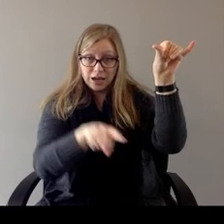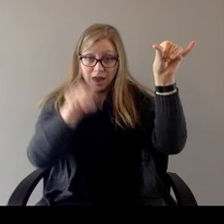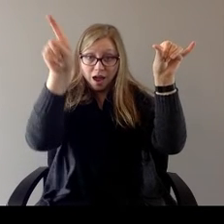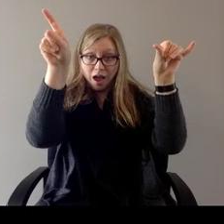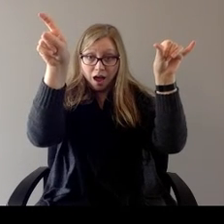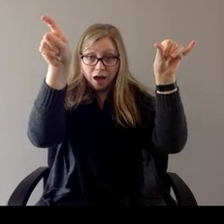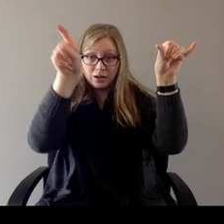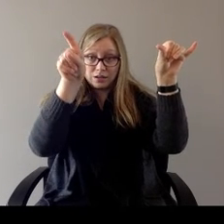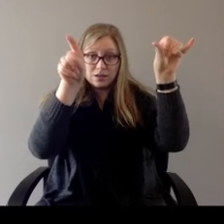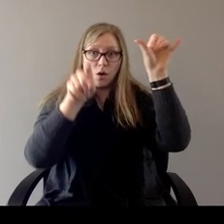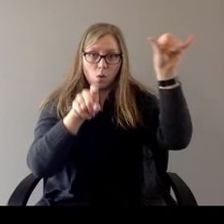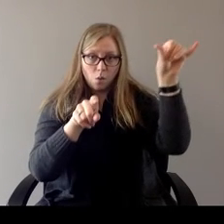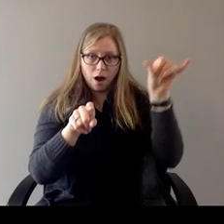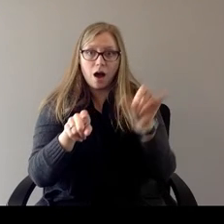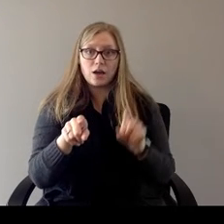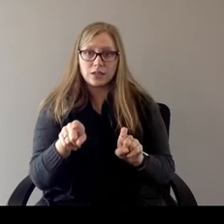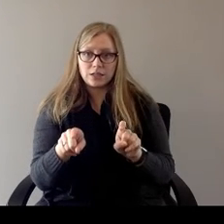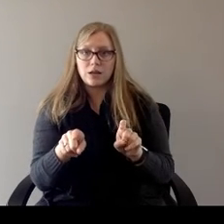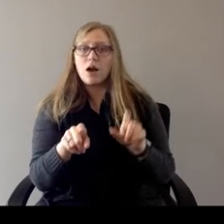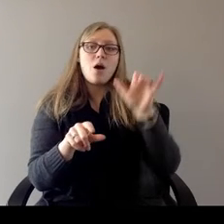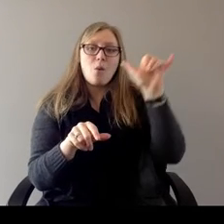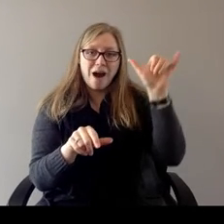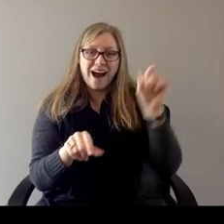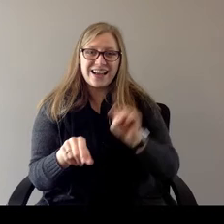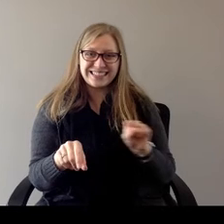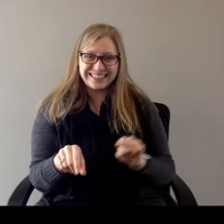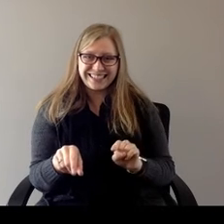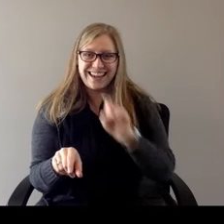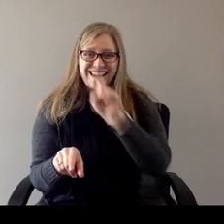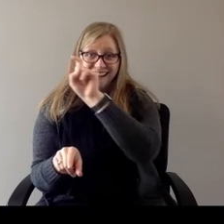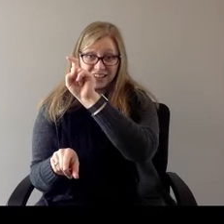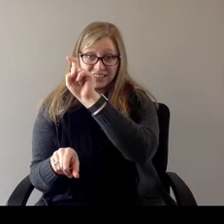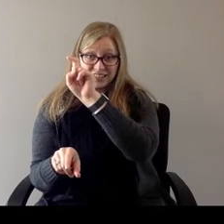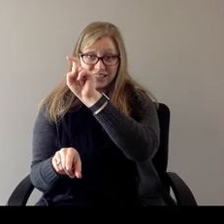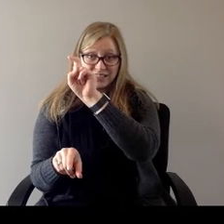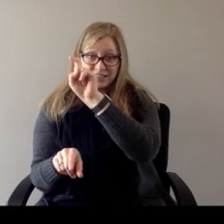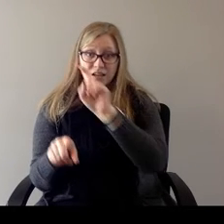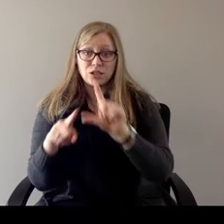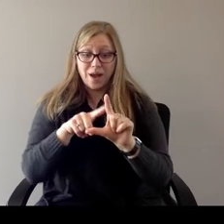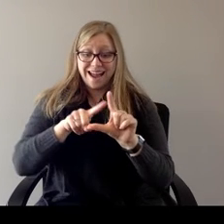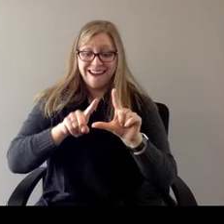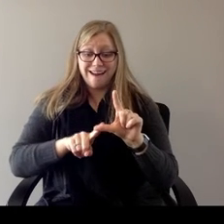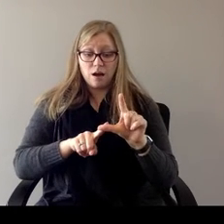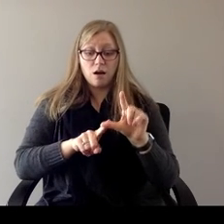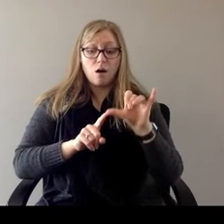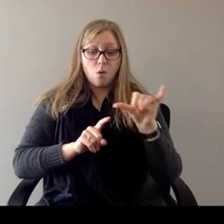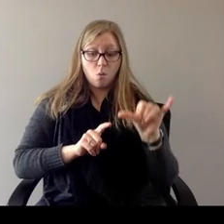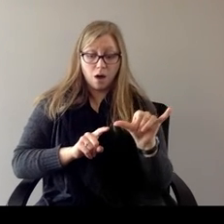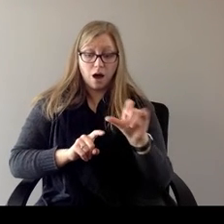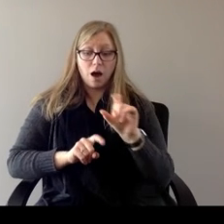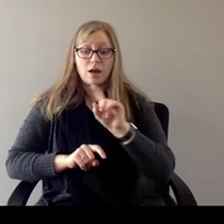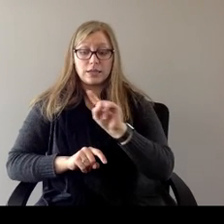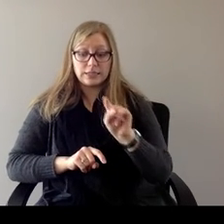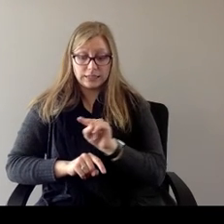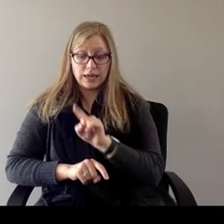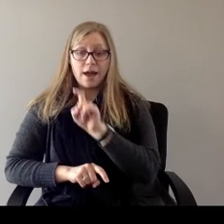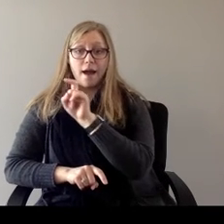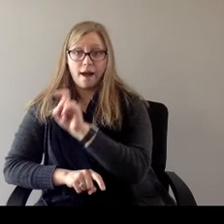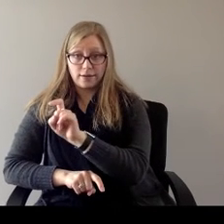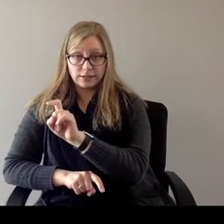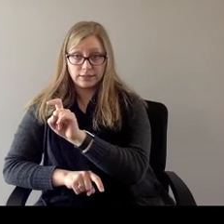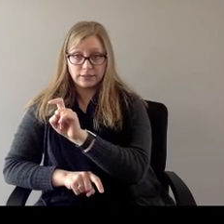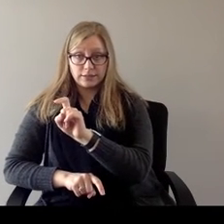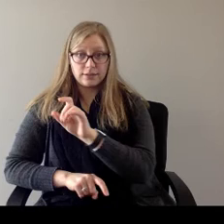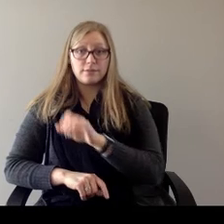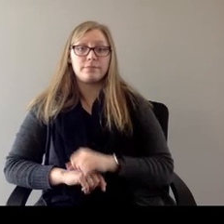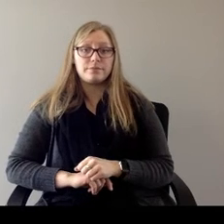I'll use yellow for the angle. So angle YZX is going to be congruent. So